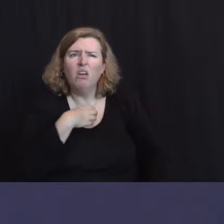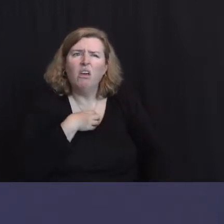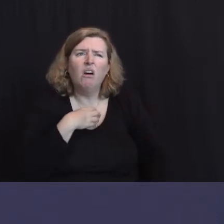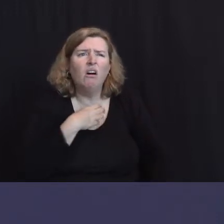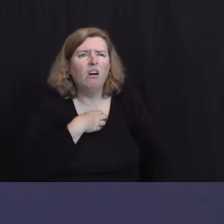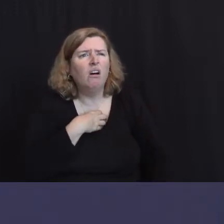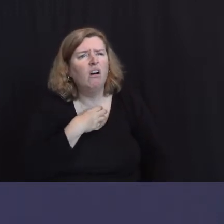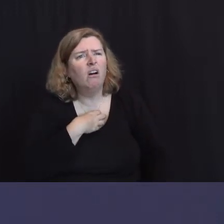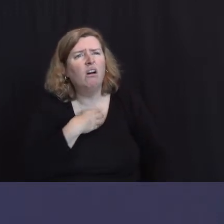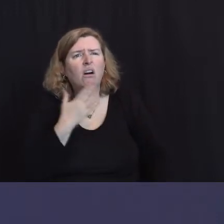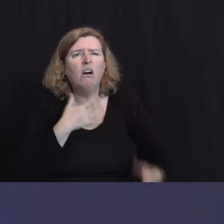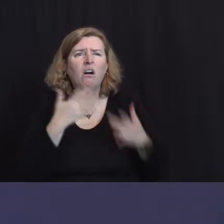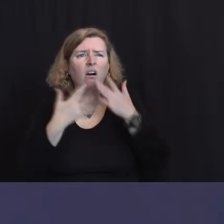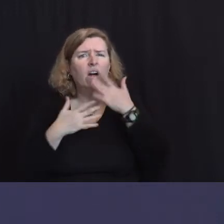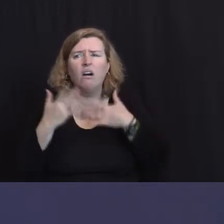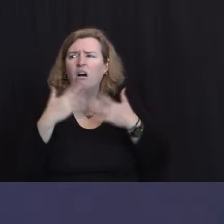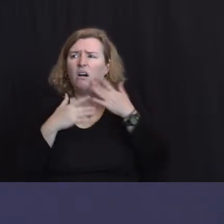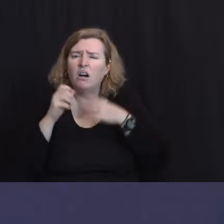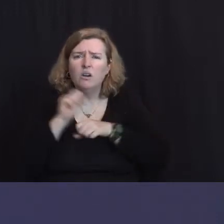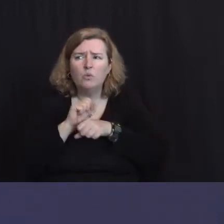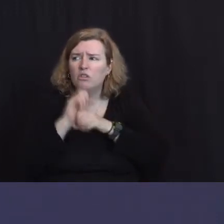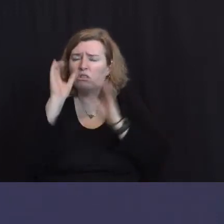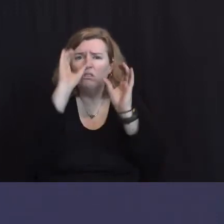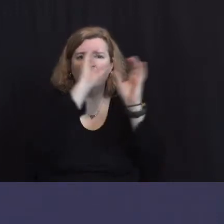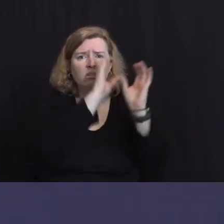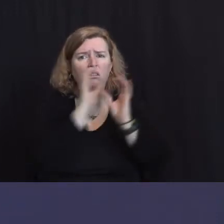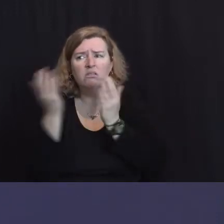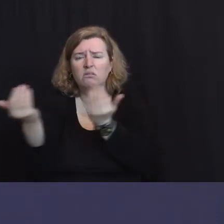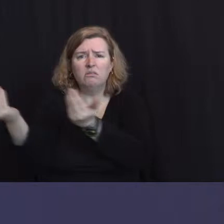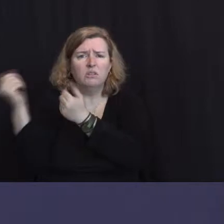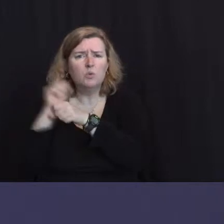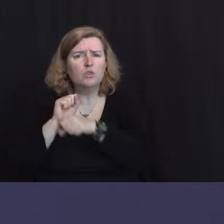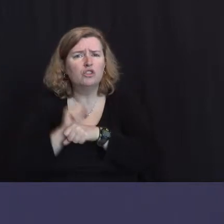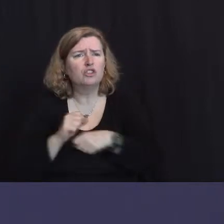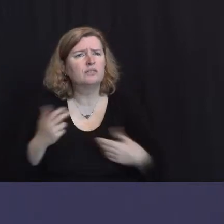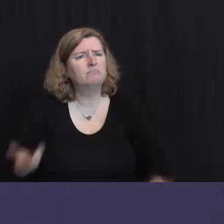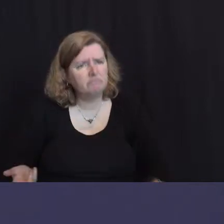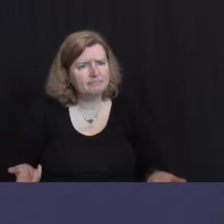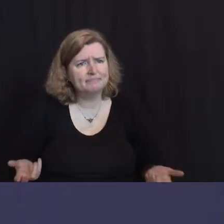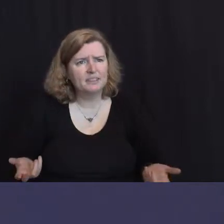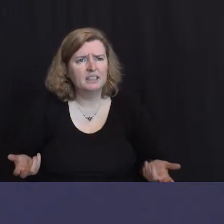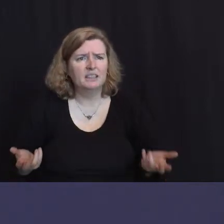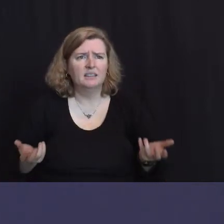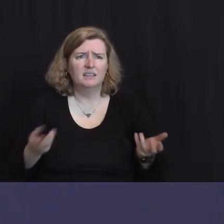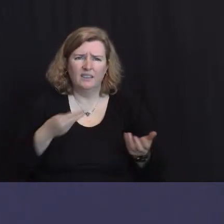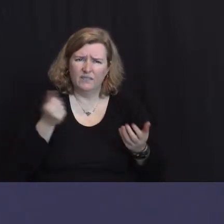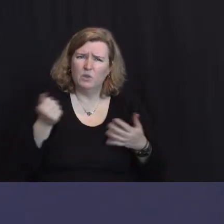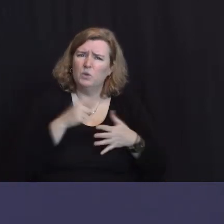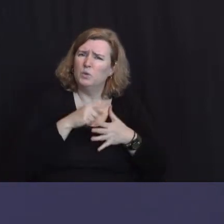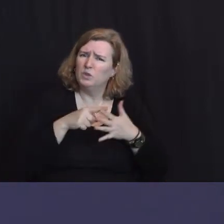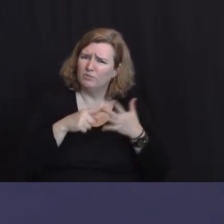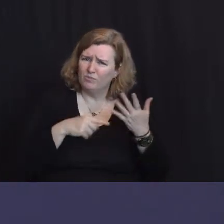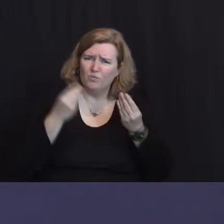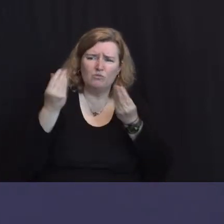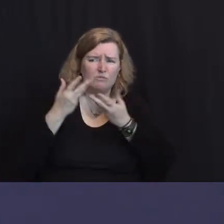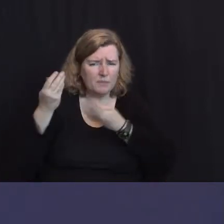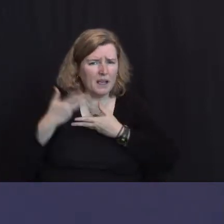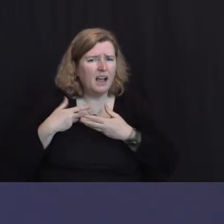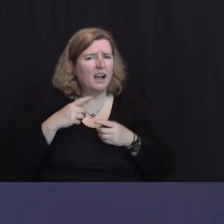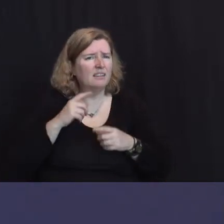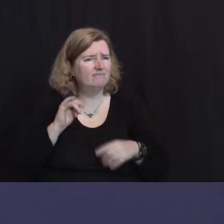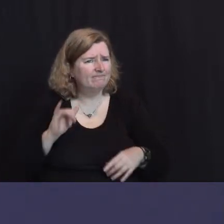out. A couple of reactions. The overwhelming number of folks who have